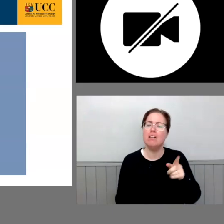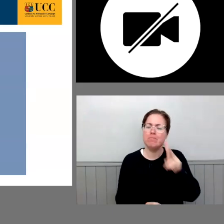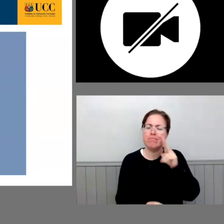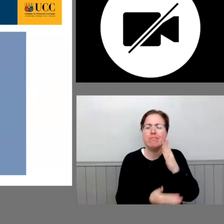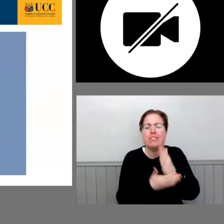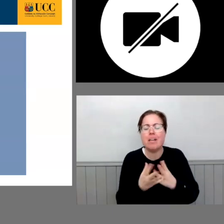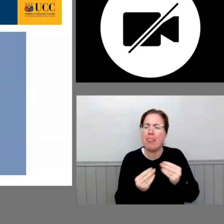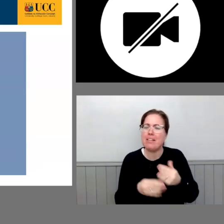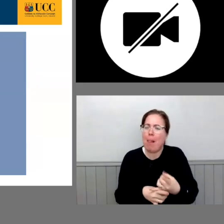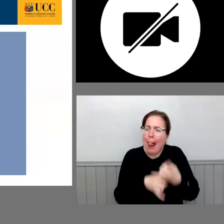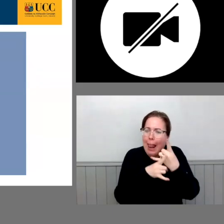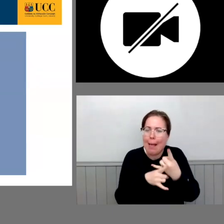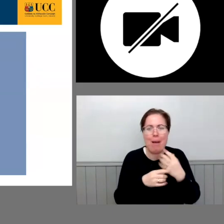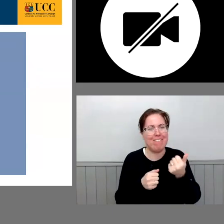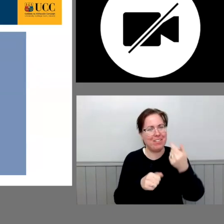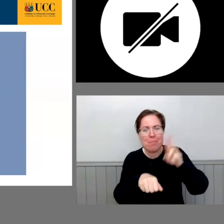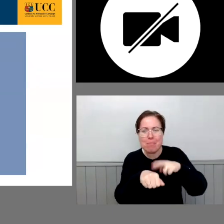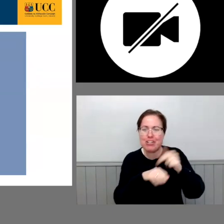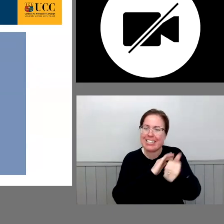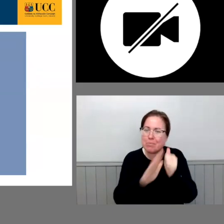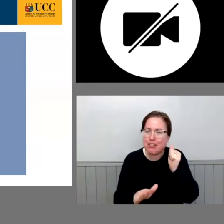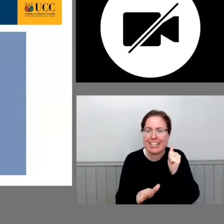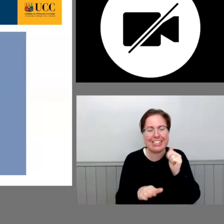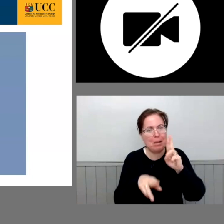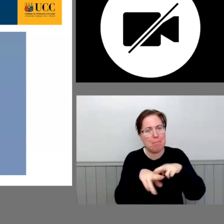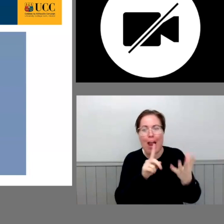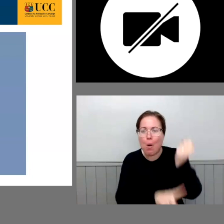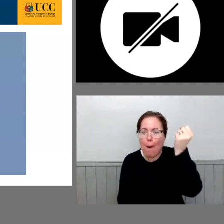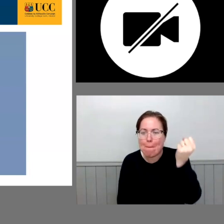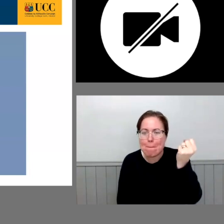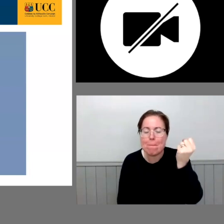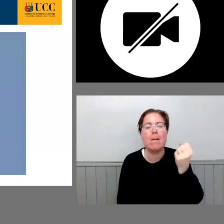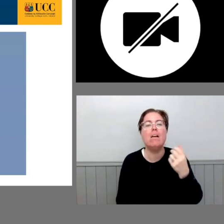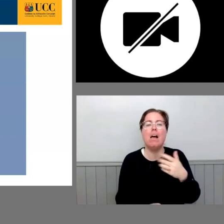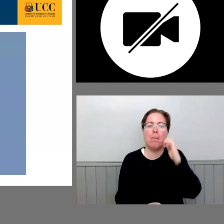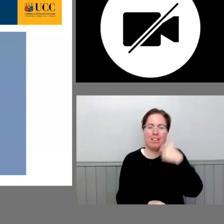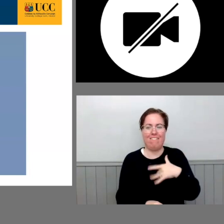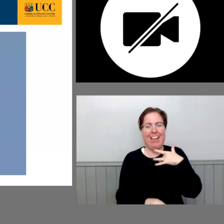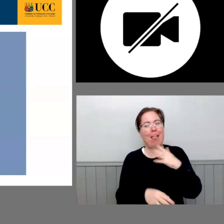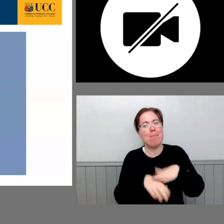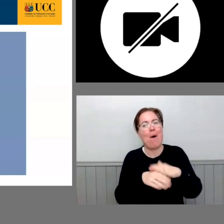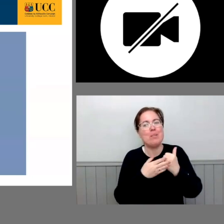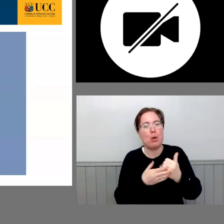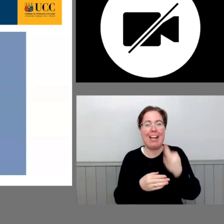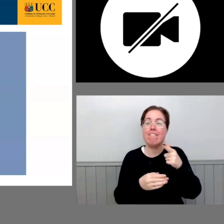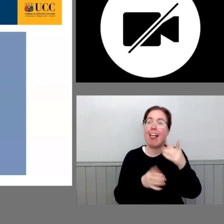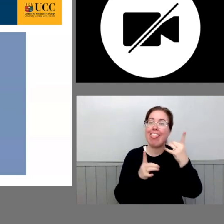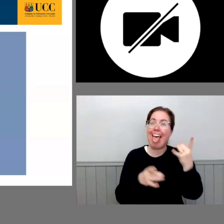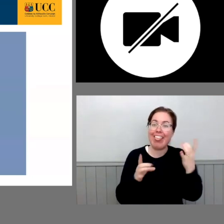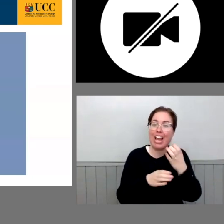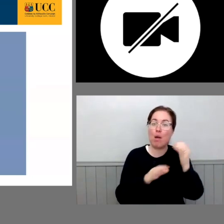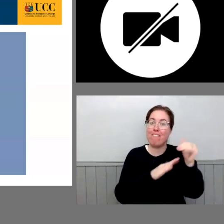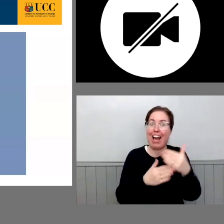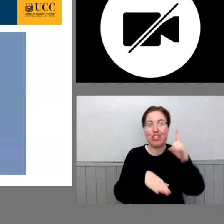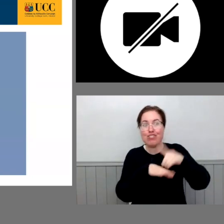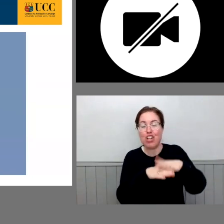have better experiences and outcomes. People feel more supported when healthcare providers listen, learn, and